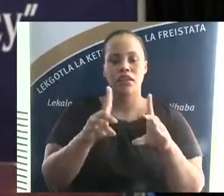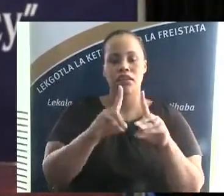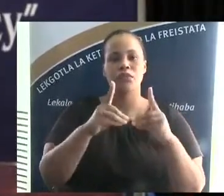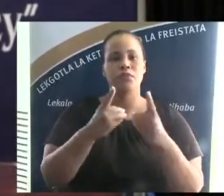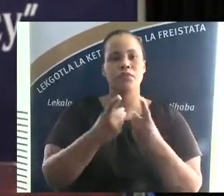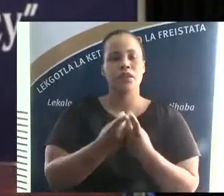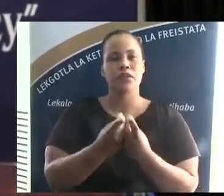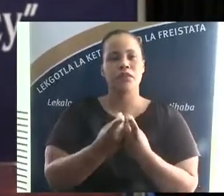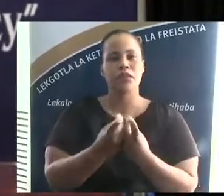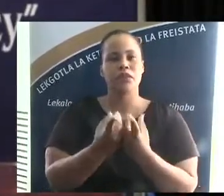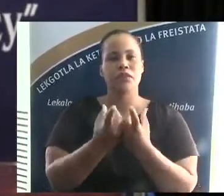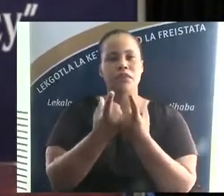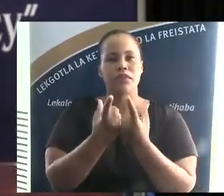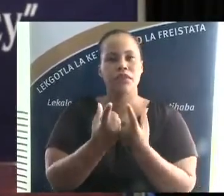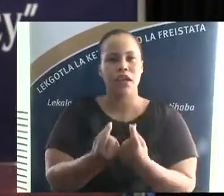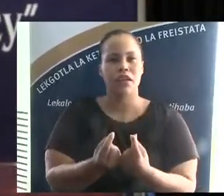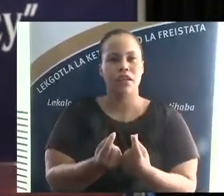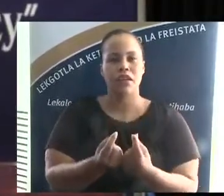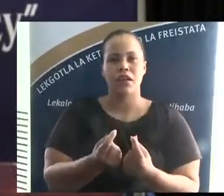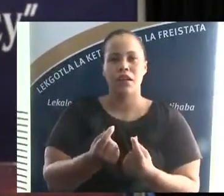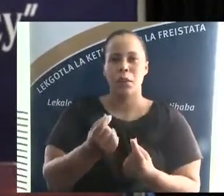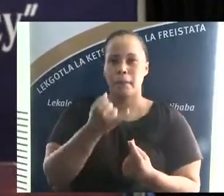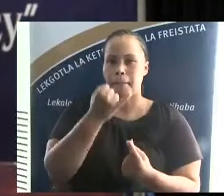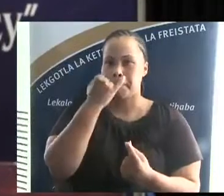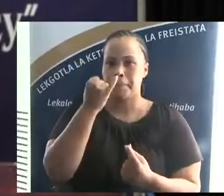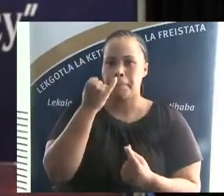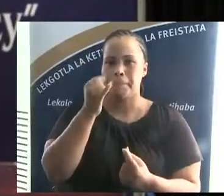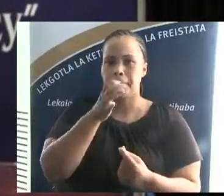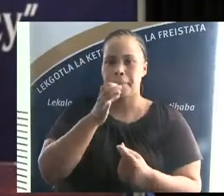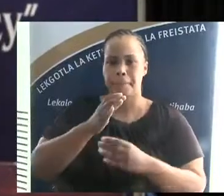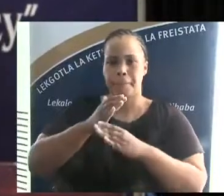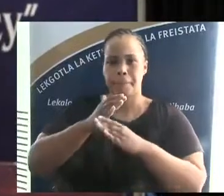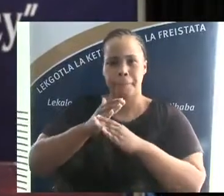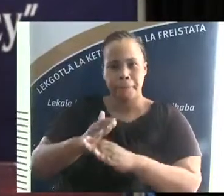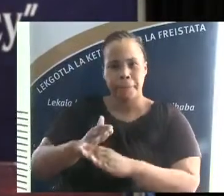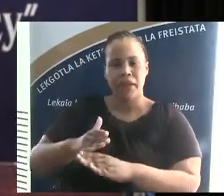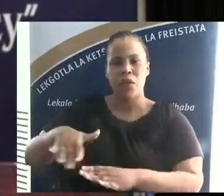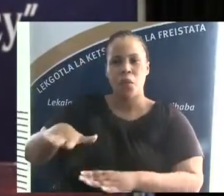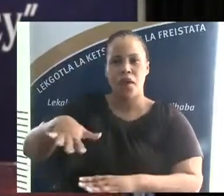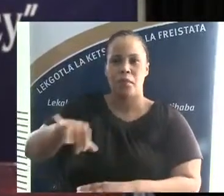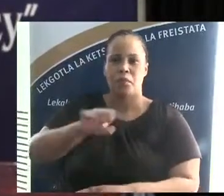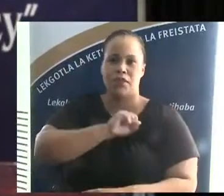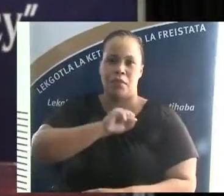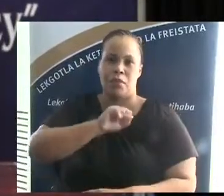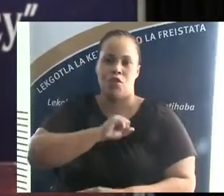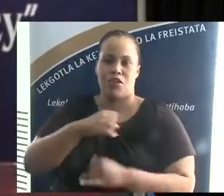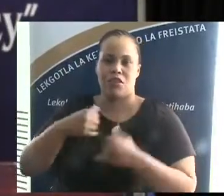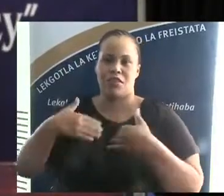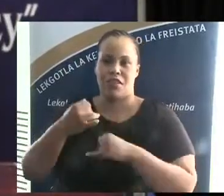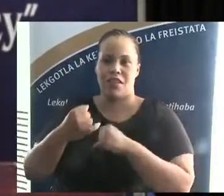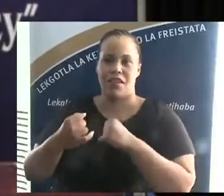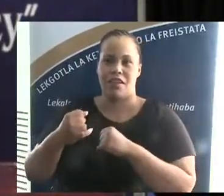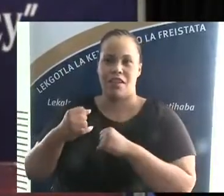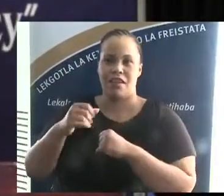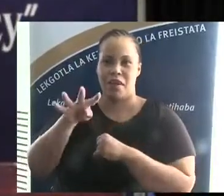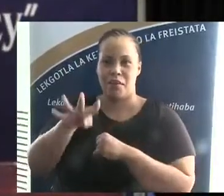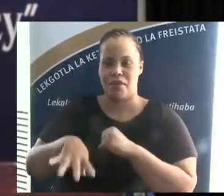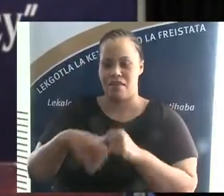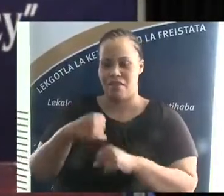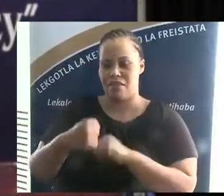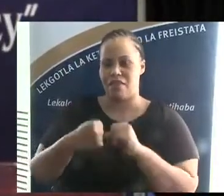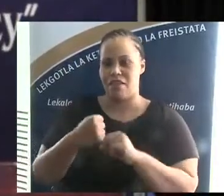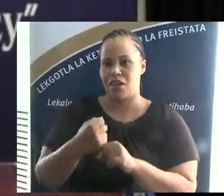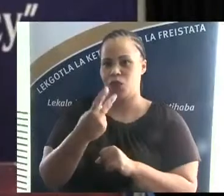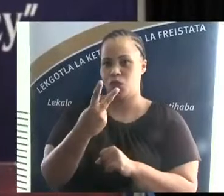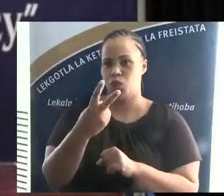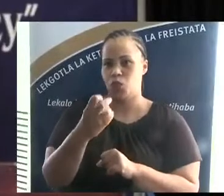state of the art Substance Dependency Treatment Centre in Botshabelo during April 2021. This department is